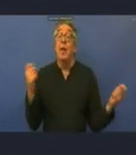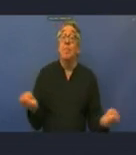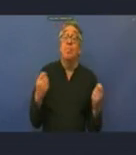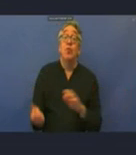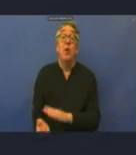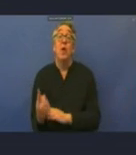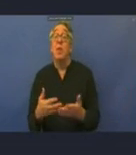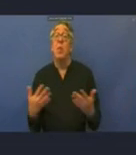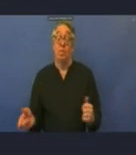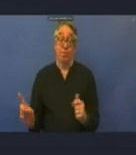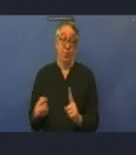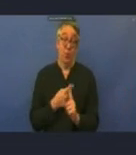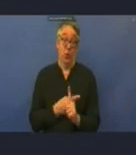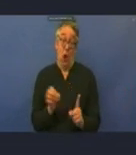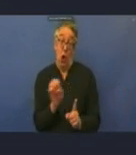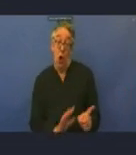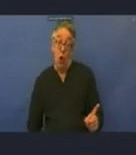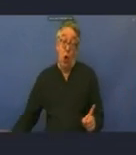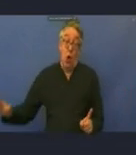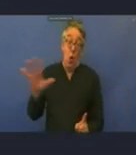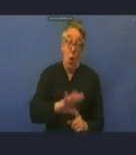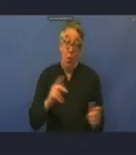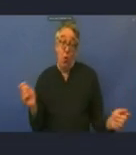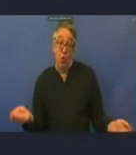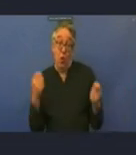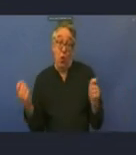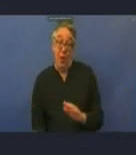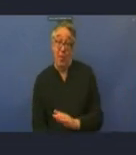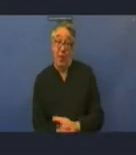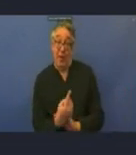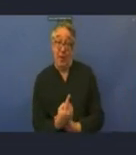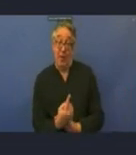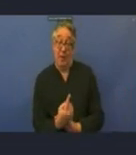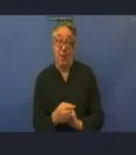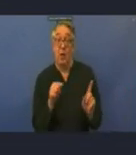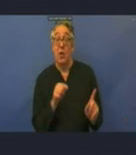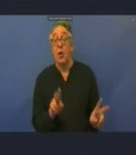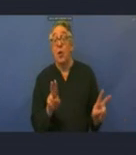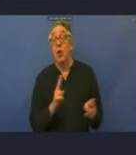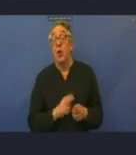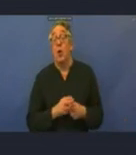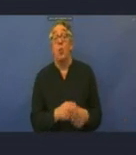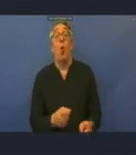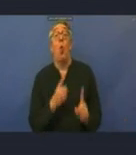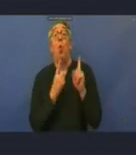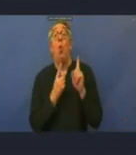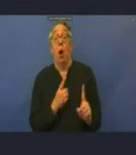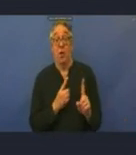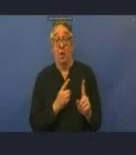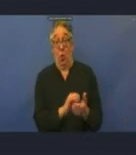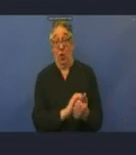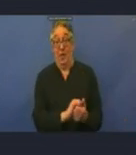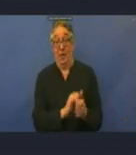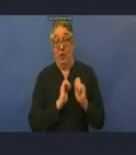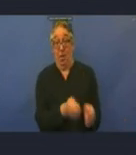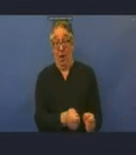event. This action is a mono-beneficiary action. So there is only one applicant, no partner, no associated